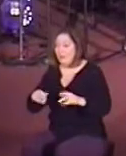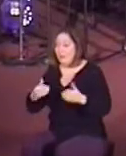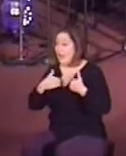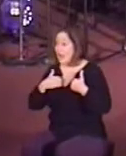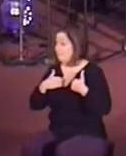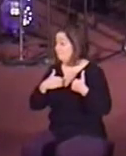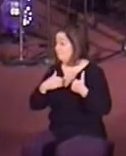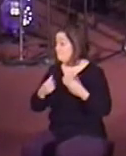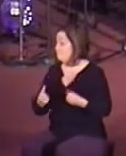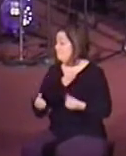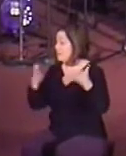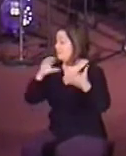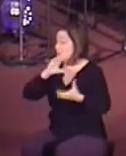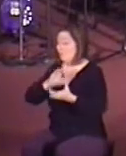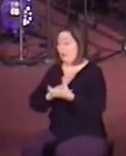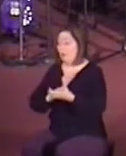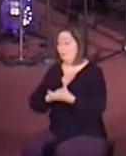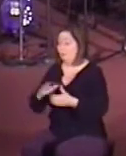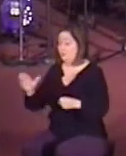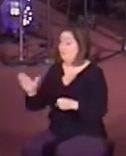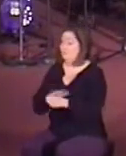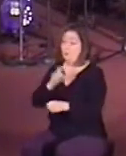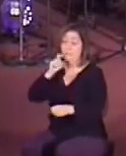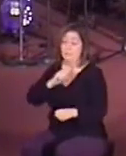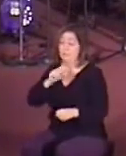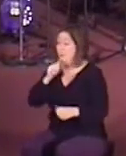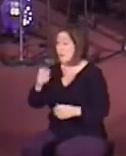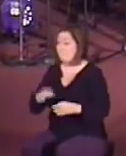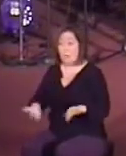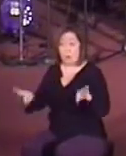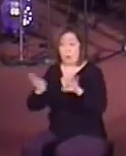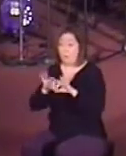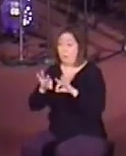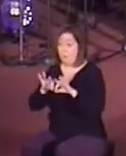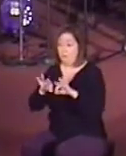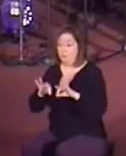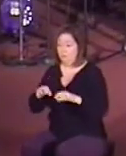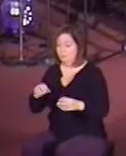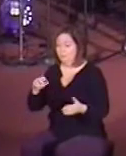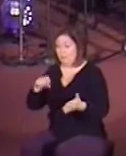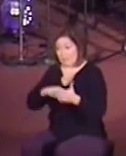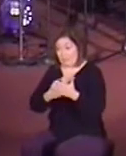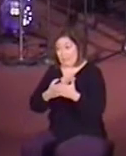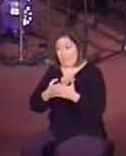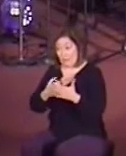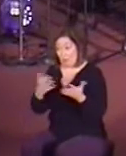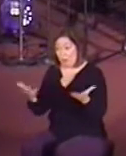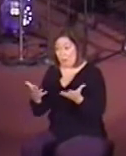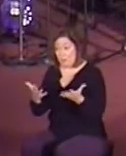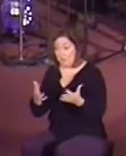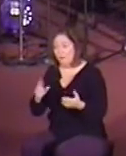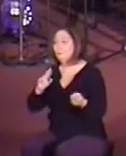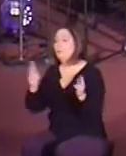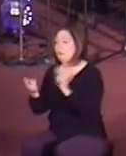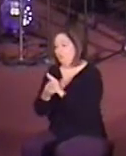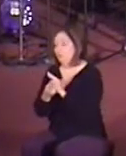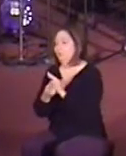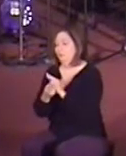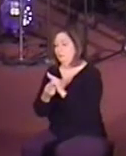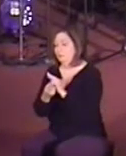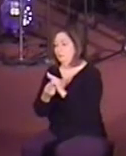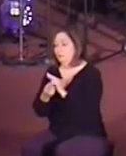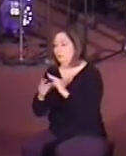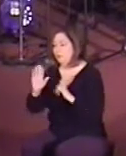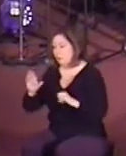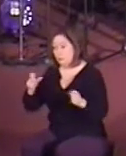if not hundreds, of wives, and he was completely sexually immoral. The key idea is simply for this: Nebuchadnezzar, repent.